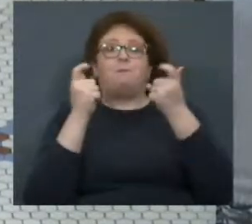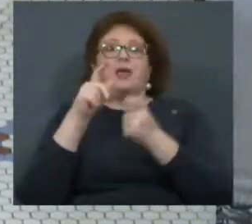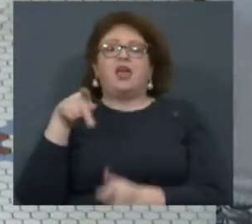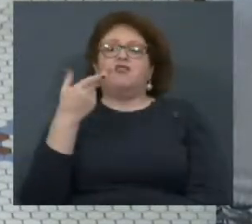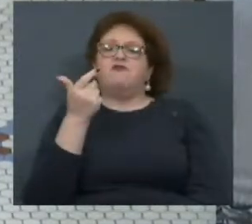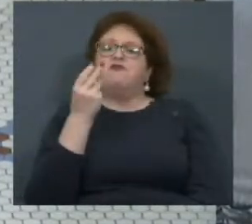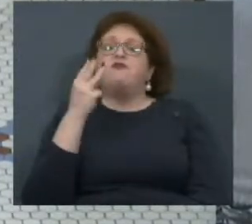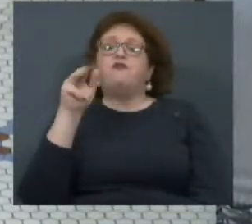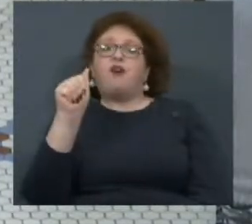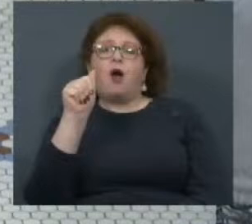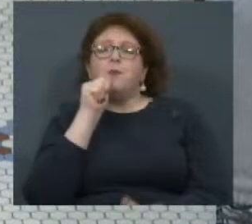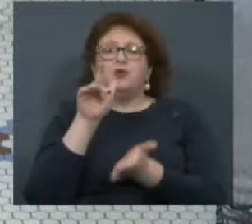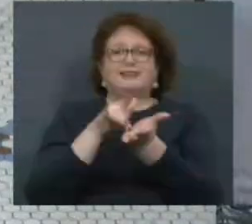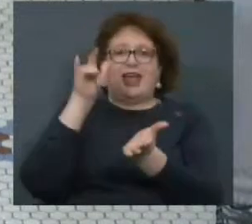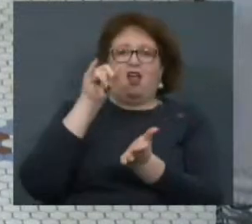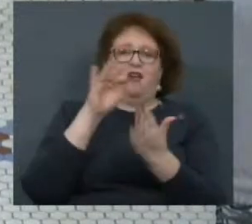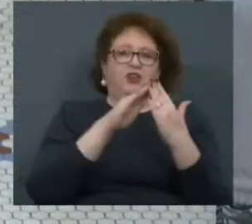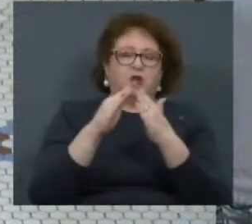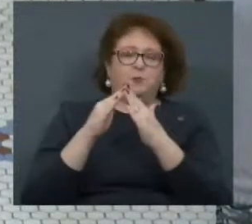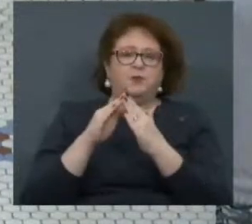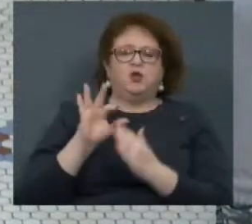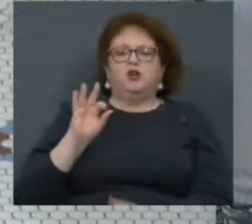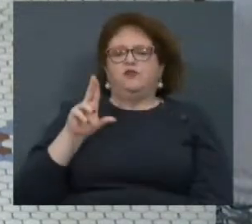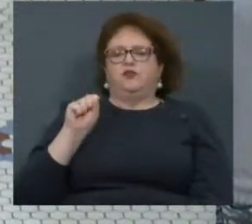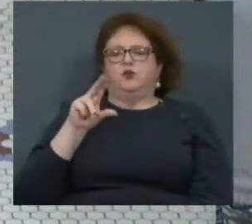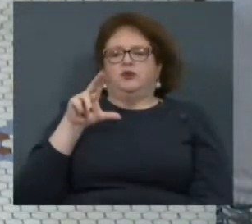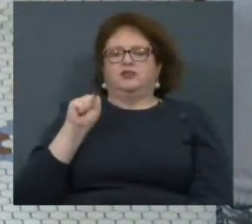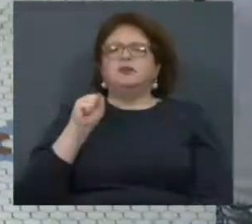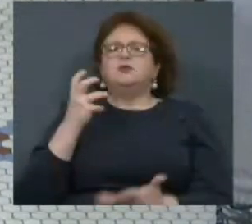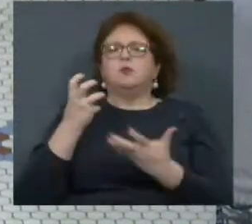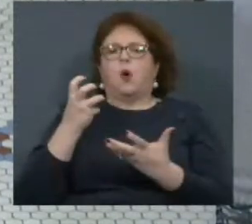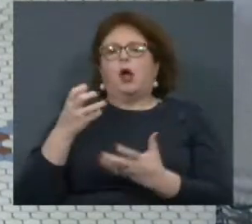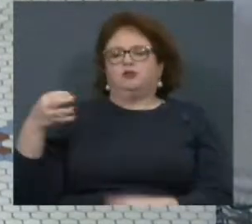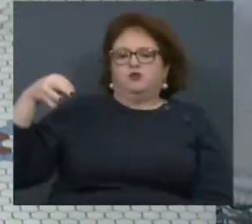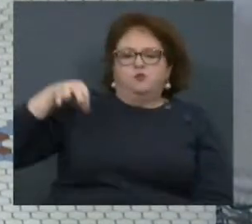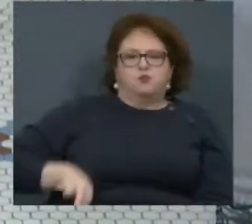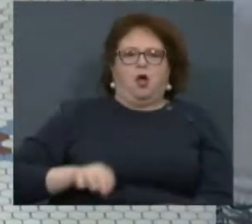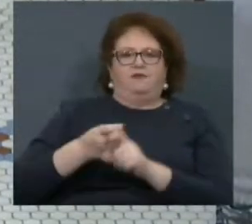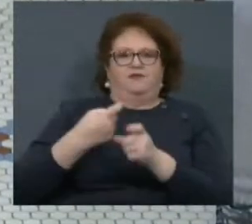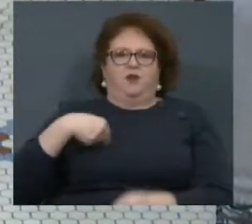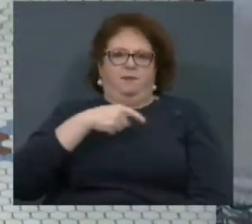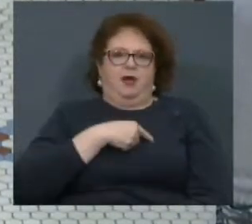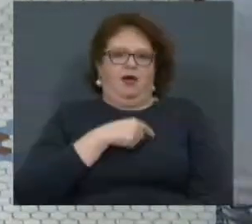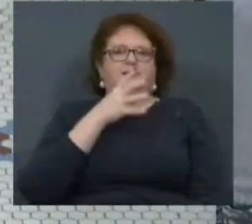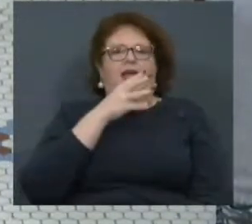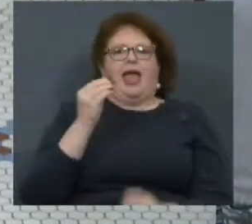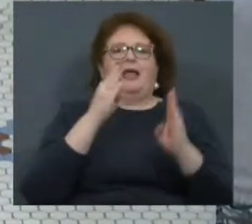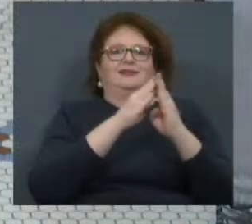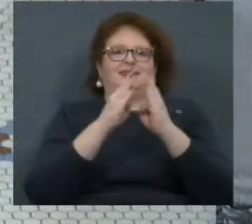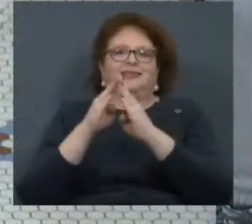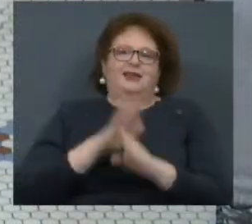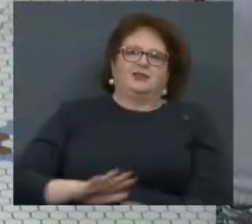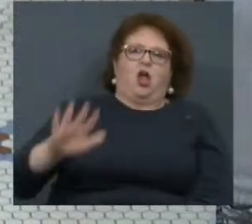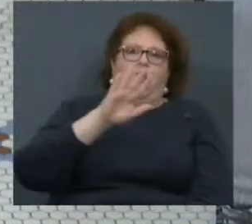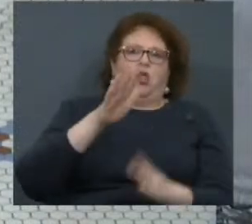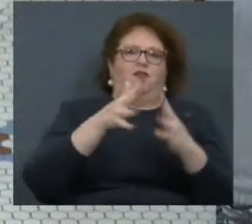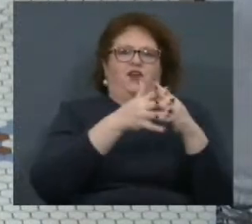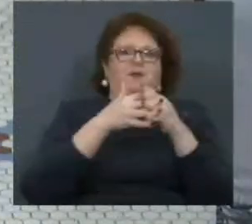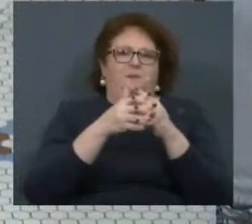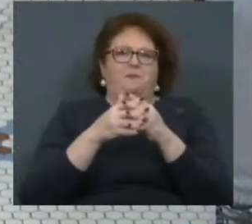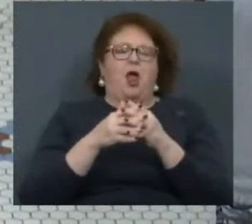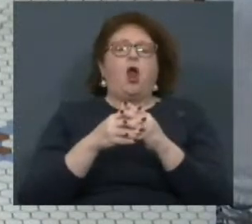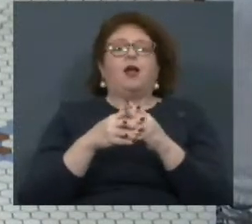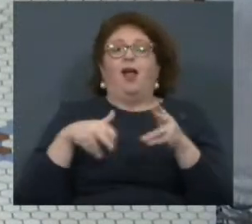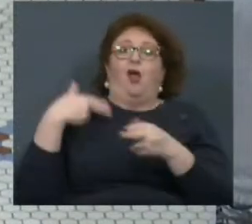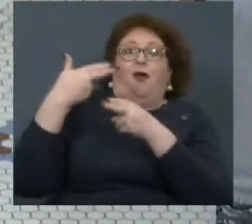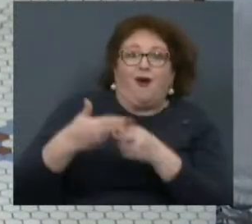of communities, Fusus is doing everything they can to make a profit off of us in cities across America while cloaking it in the language of